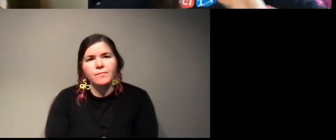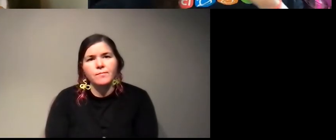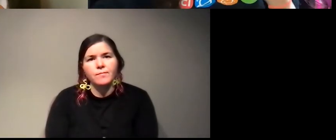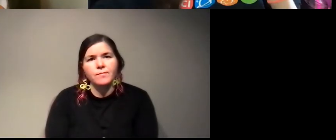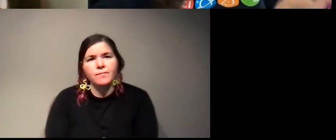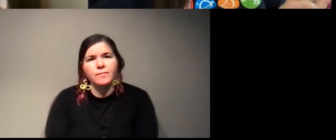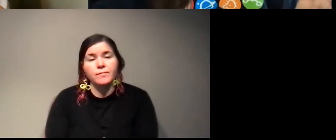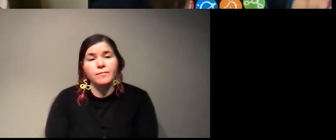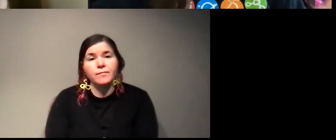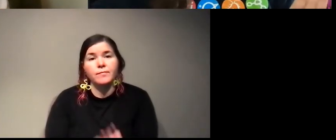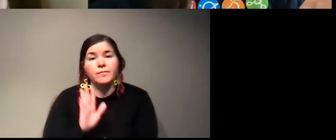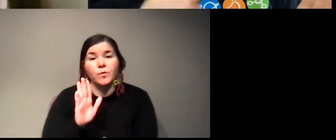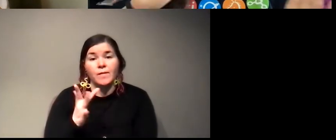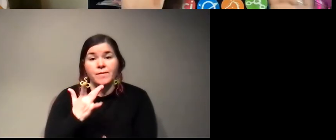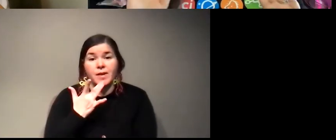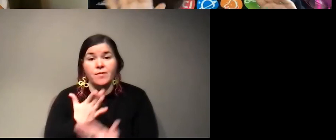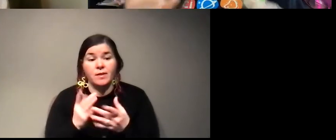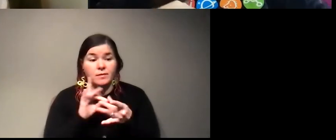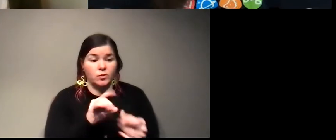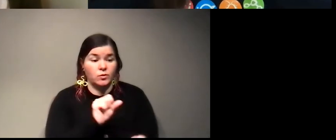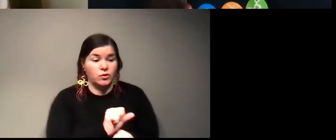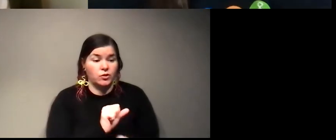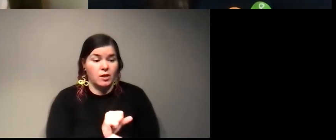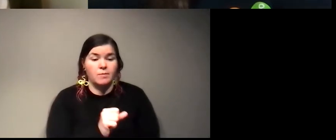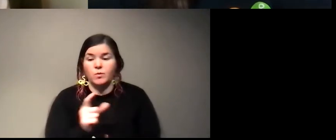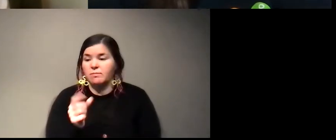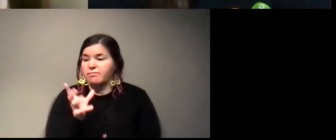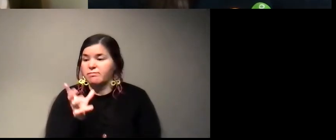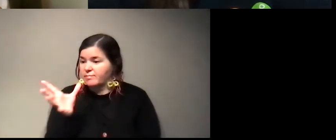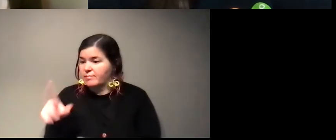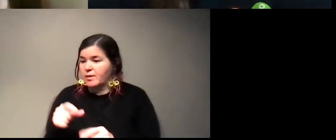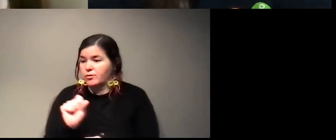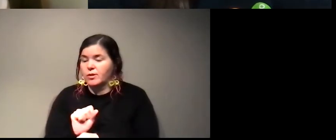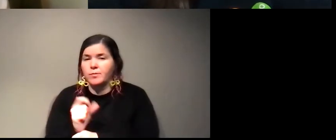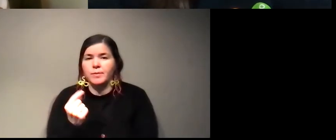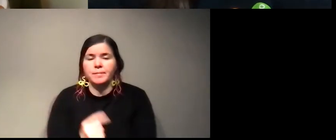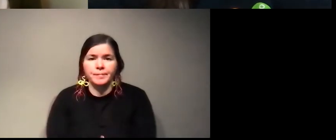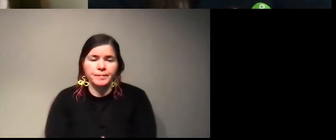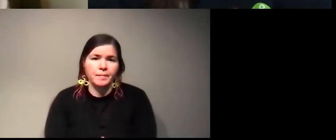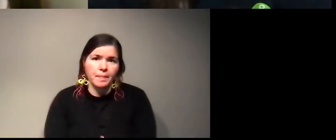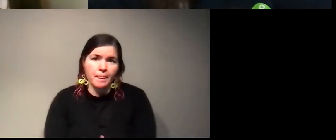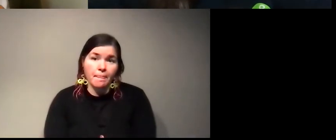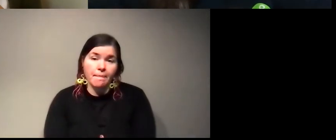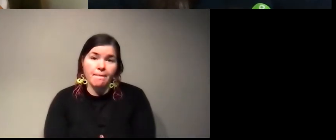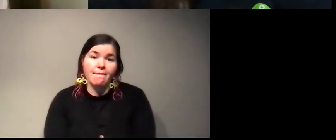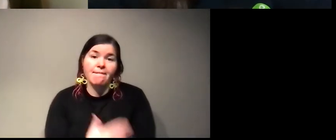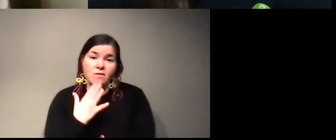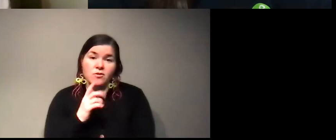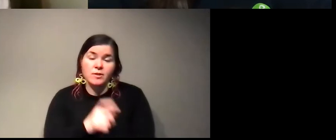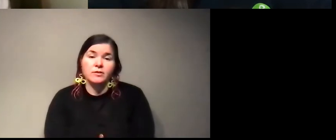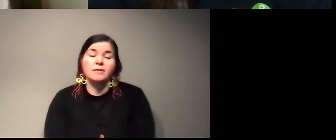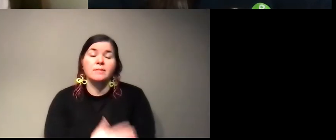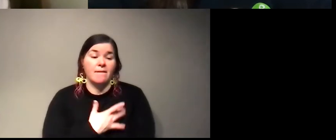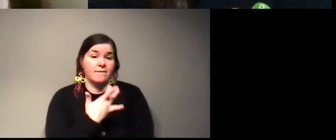is your favorite thing about your job and your least favorite thing about your job? Okay, great question. So